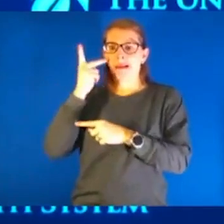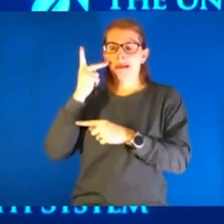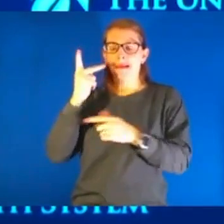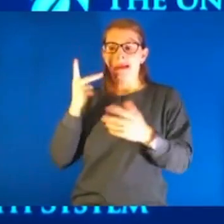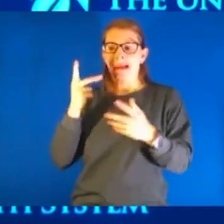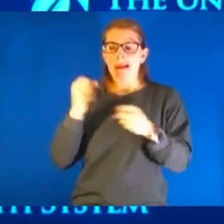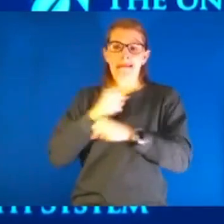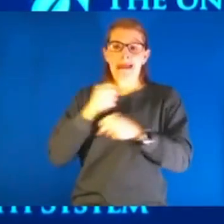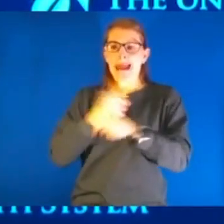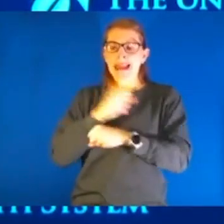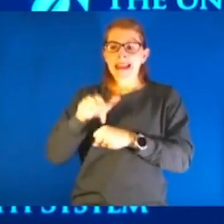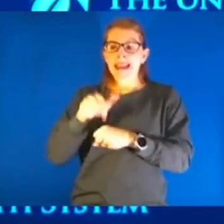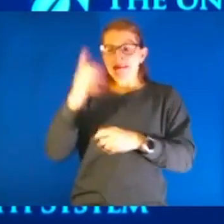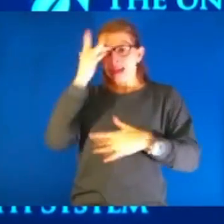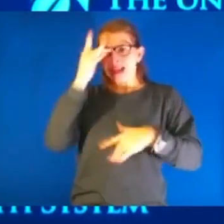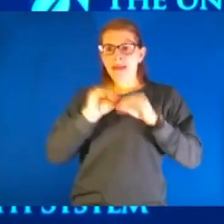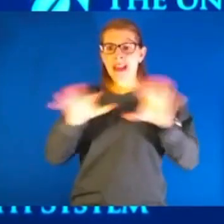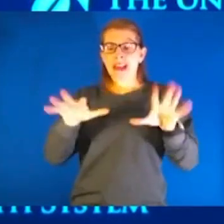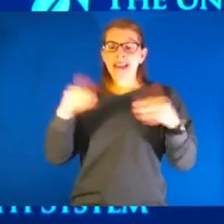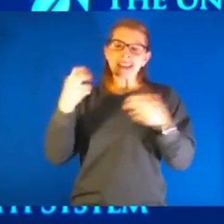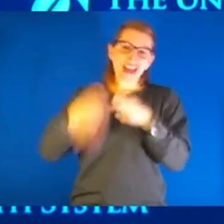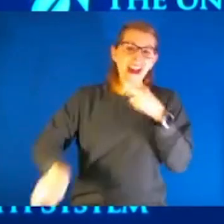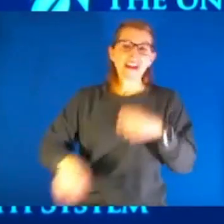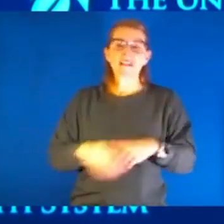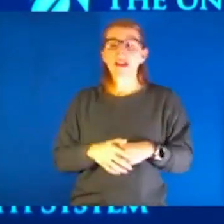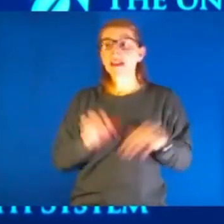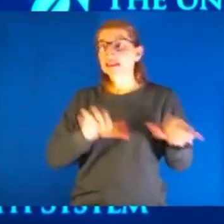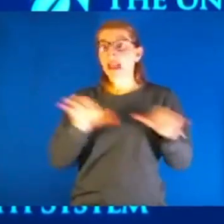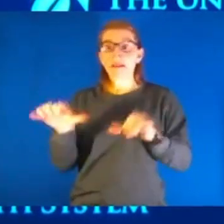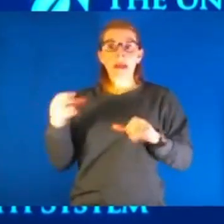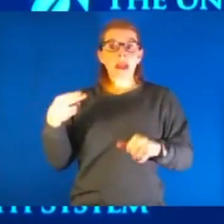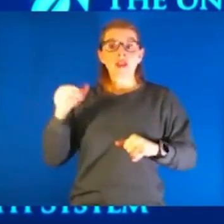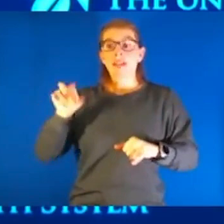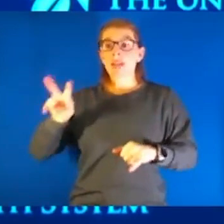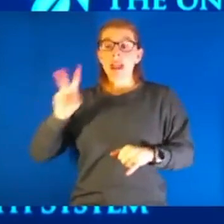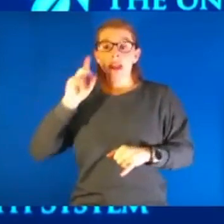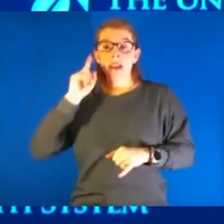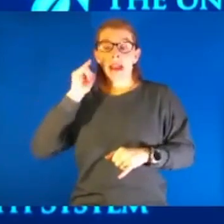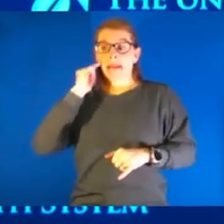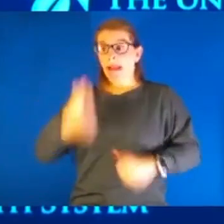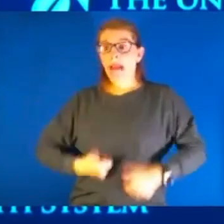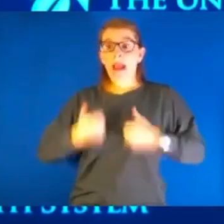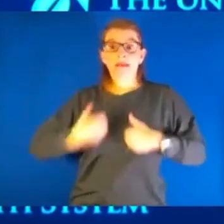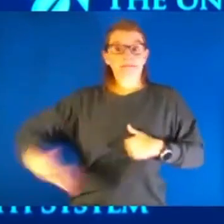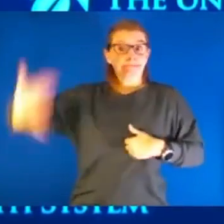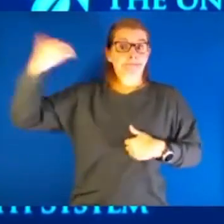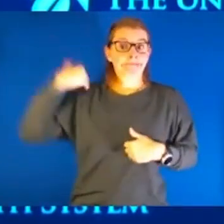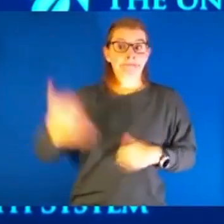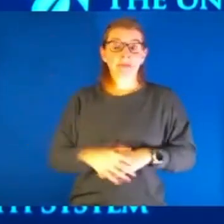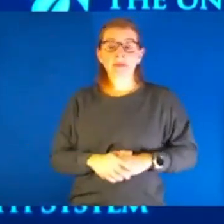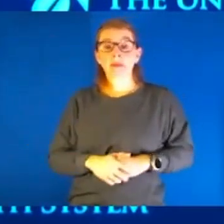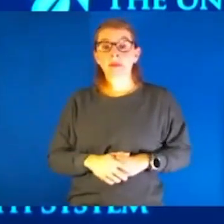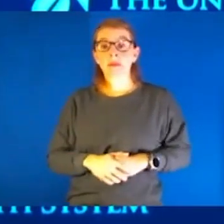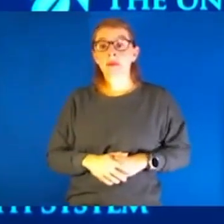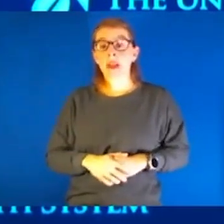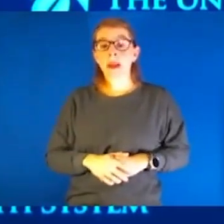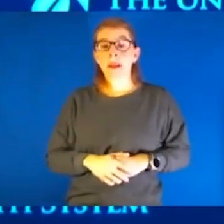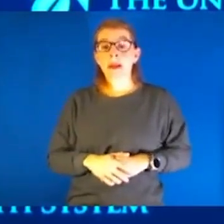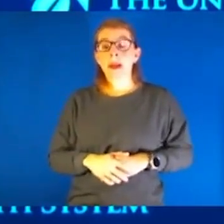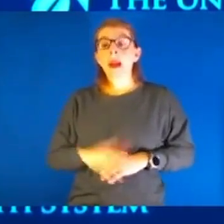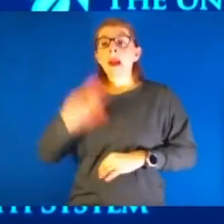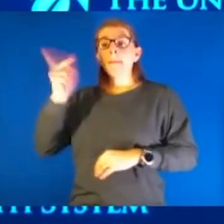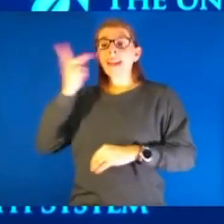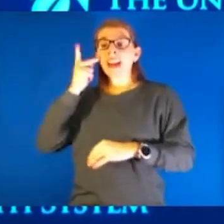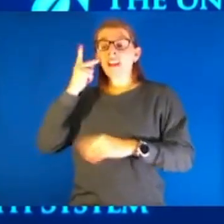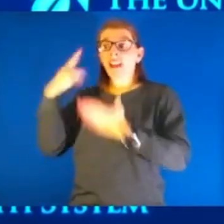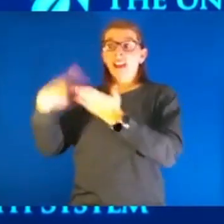that much harder, just as it did with HIV, for those of us who were there then, that much harder, die down so we can try to attack this